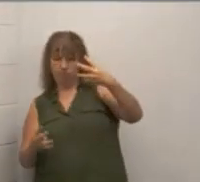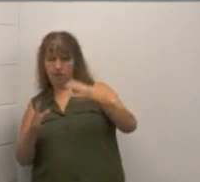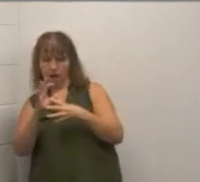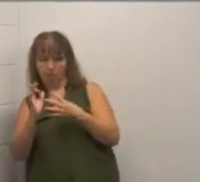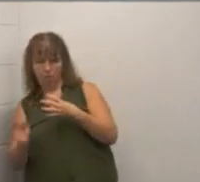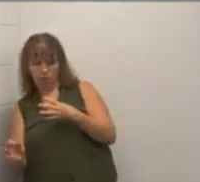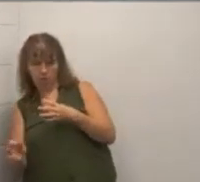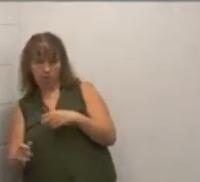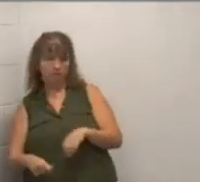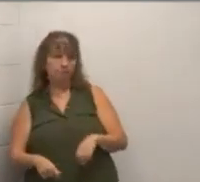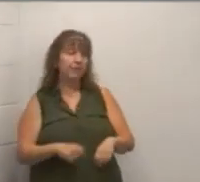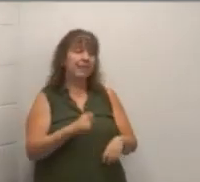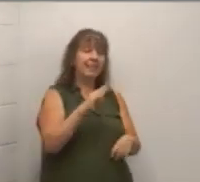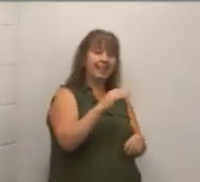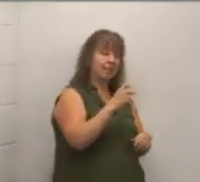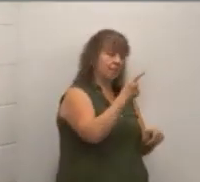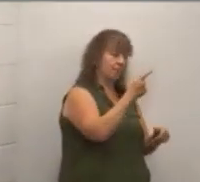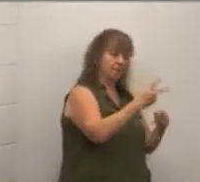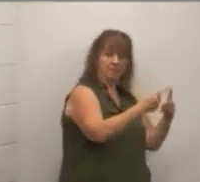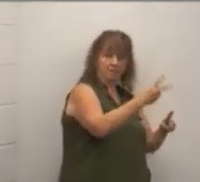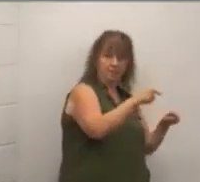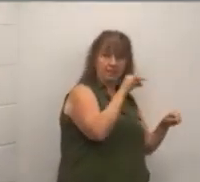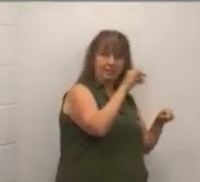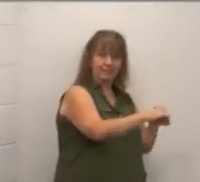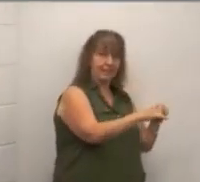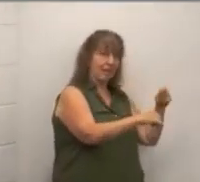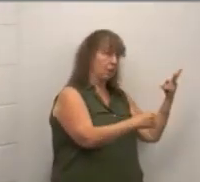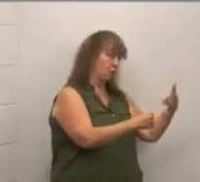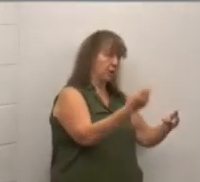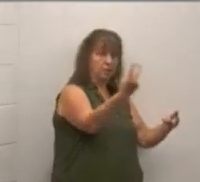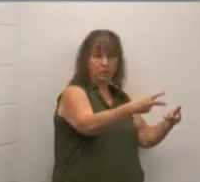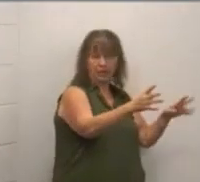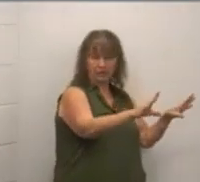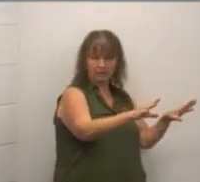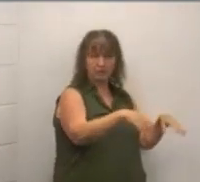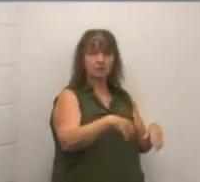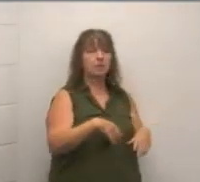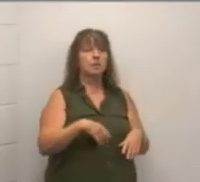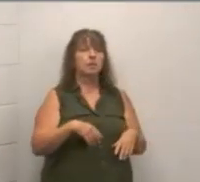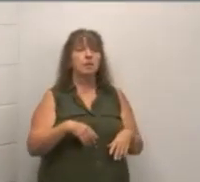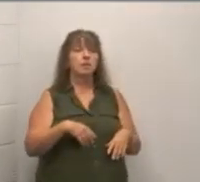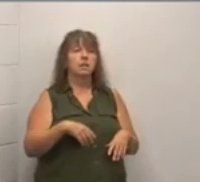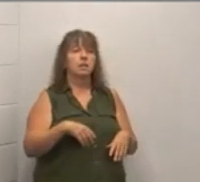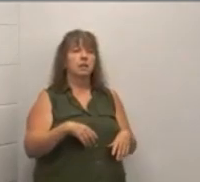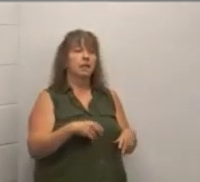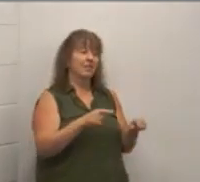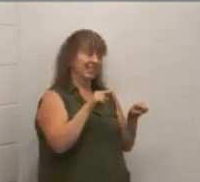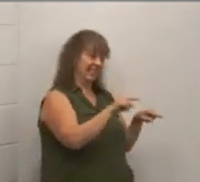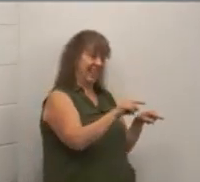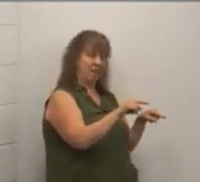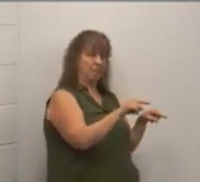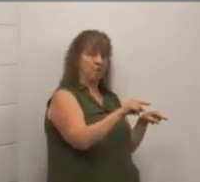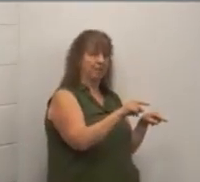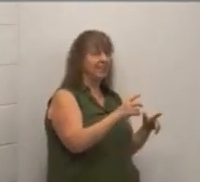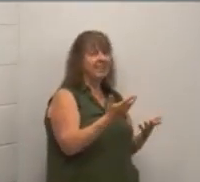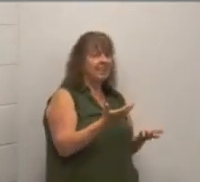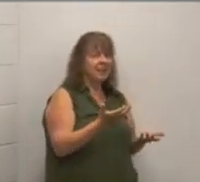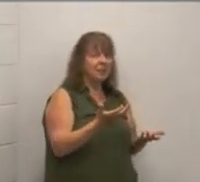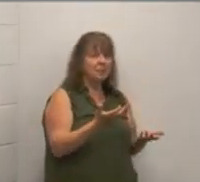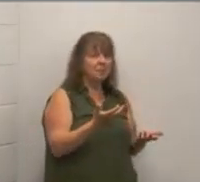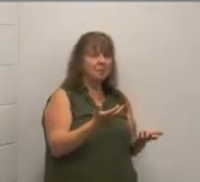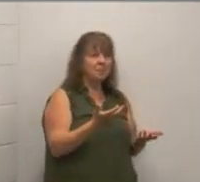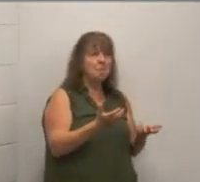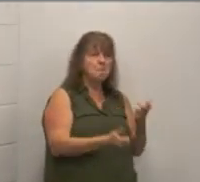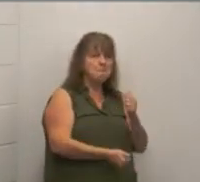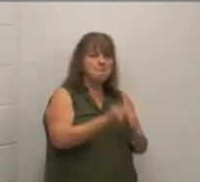If it's hybrid model or an in-person model, probably hybrid model, there shouldn't be too many electives